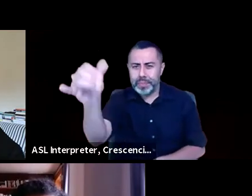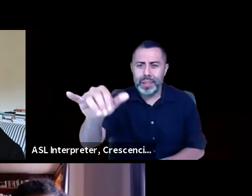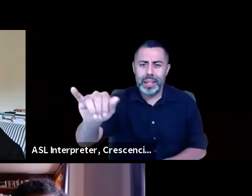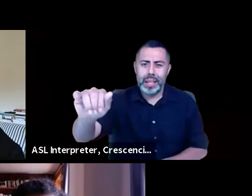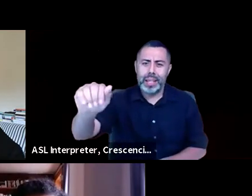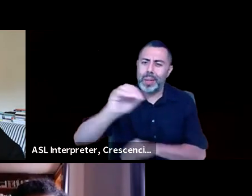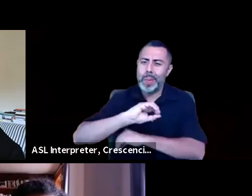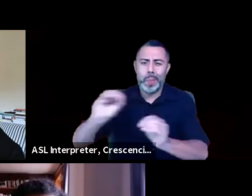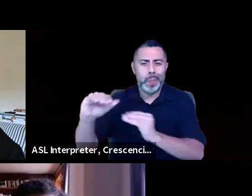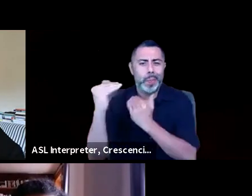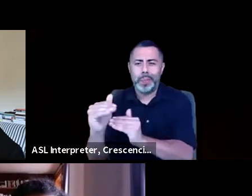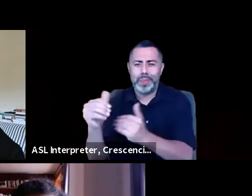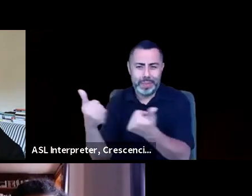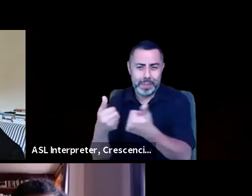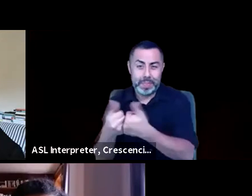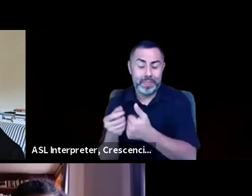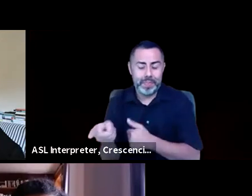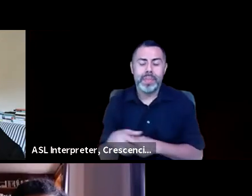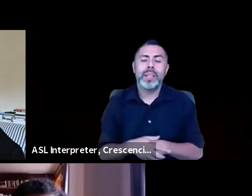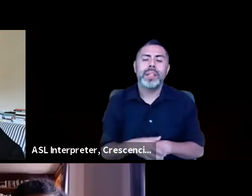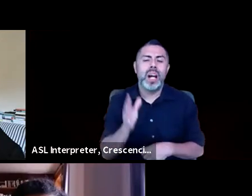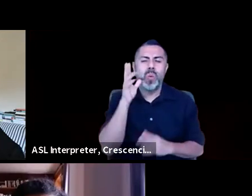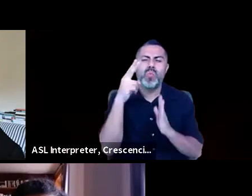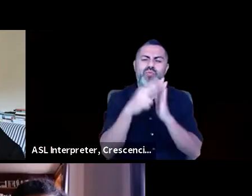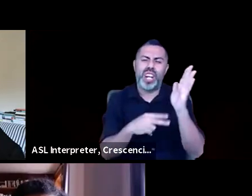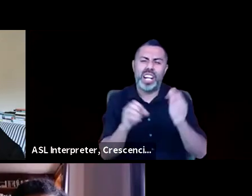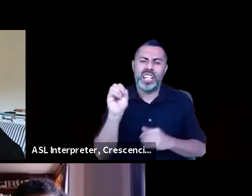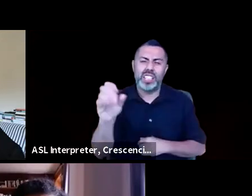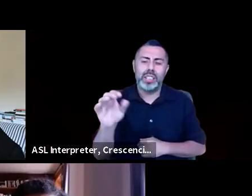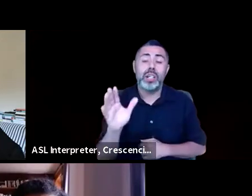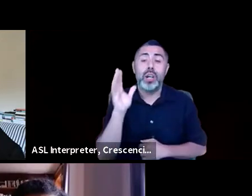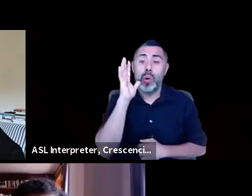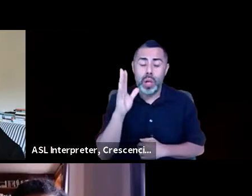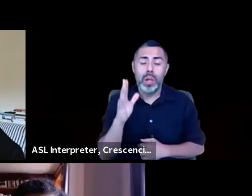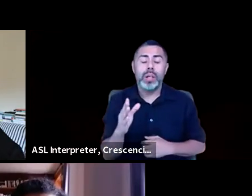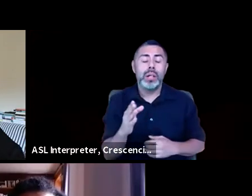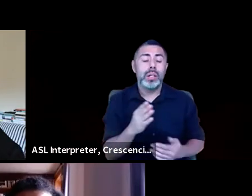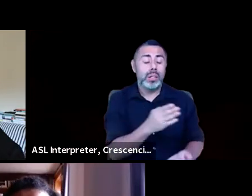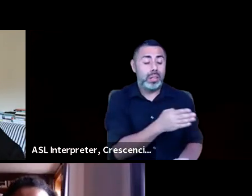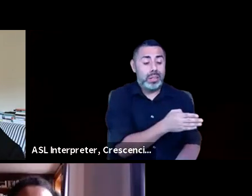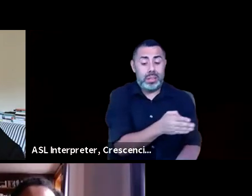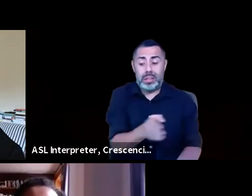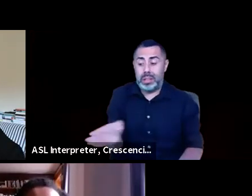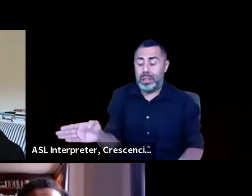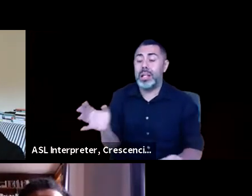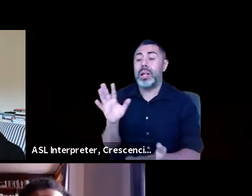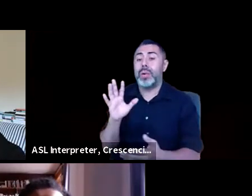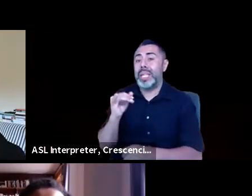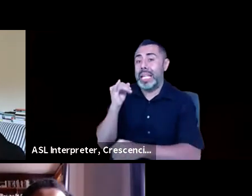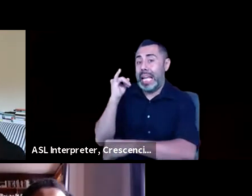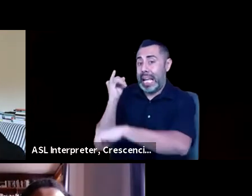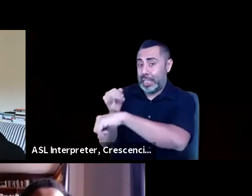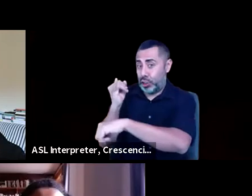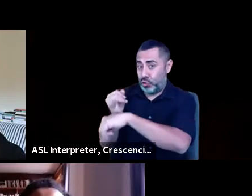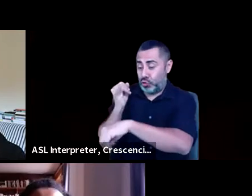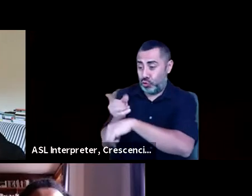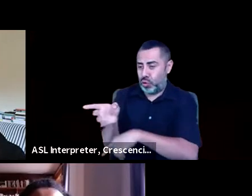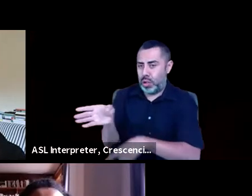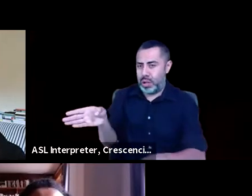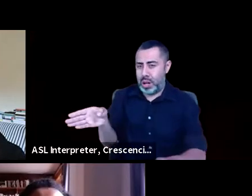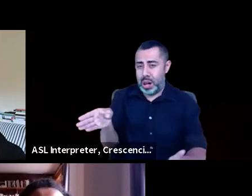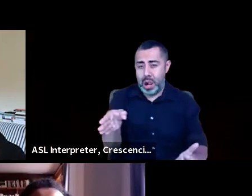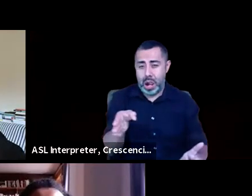me, read to you. And it's gonna go from institutional structure to individual leading